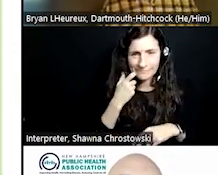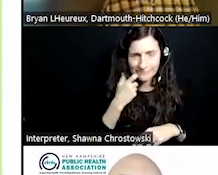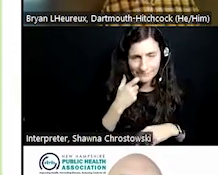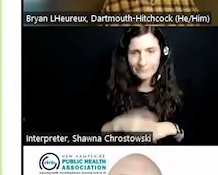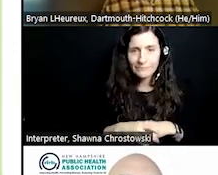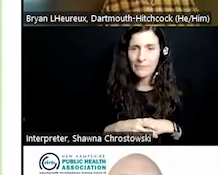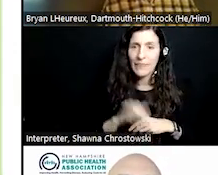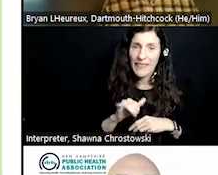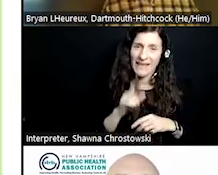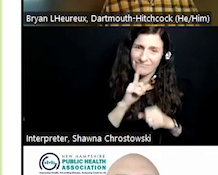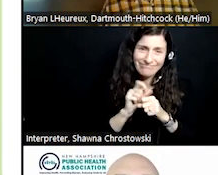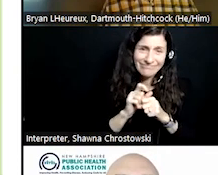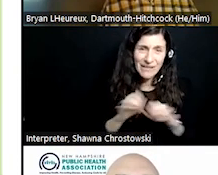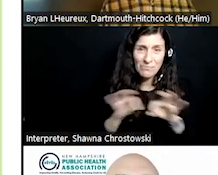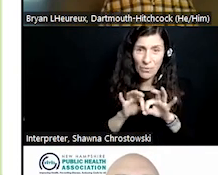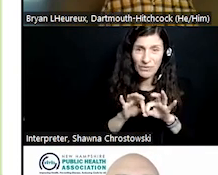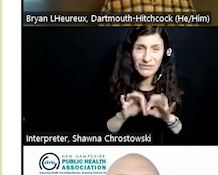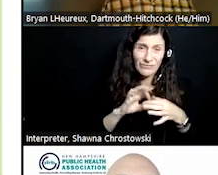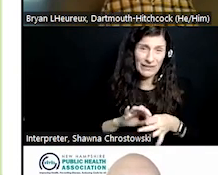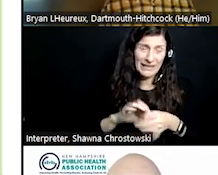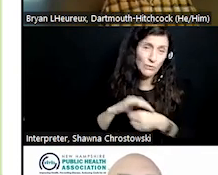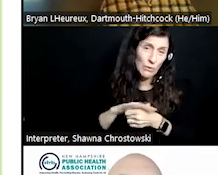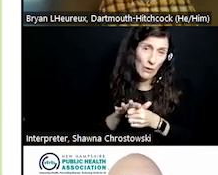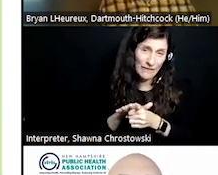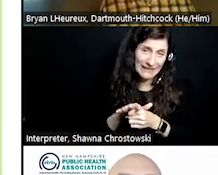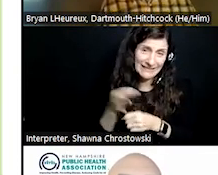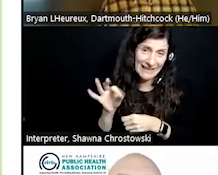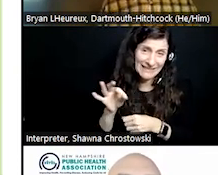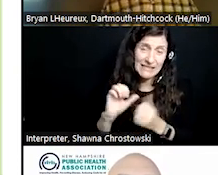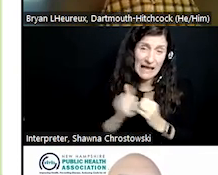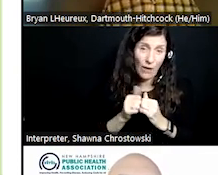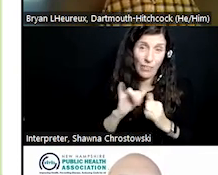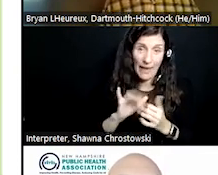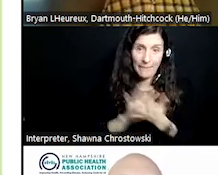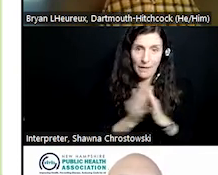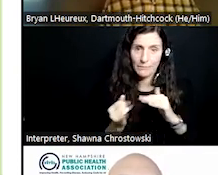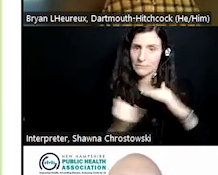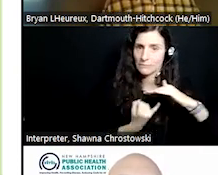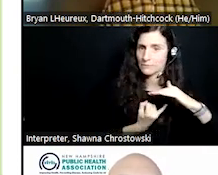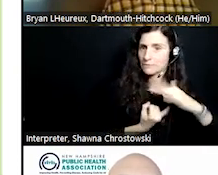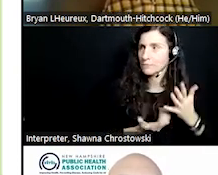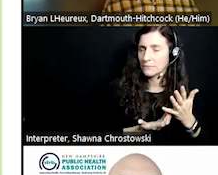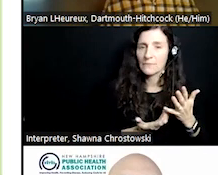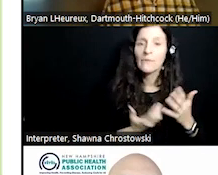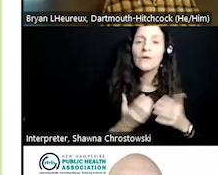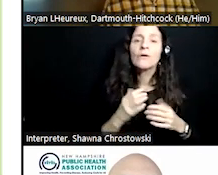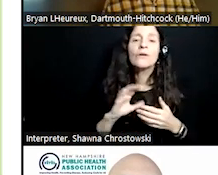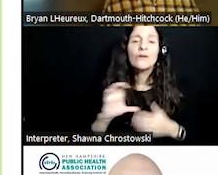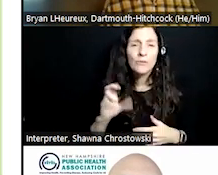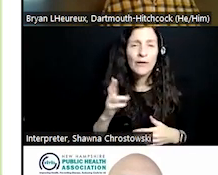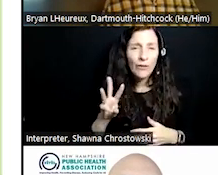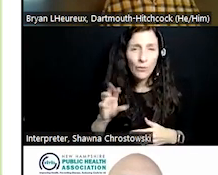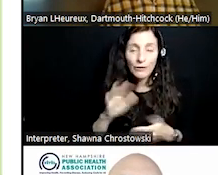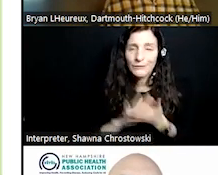of particular importance with COVID-19 and how that can be isolating. And our community health workers can really be experts